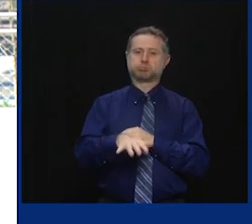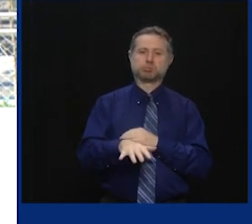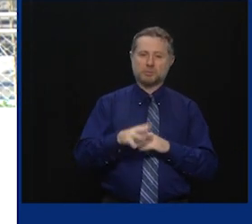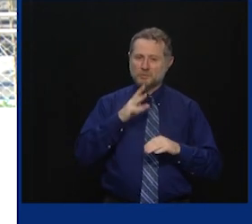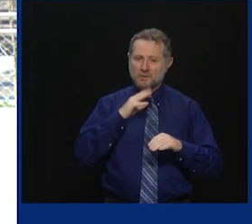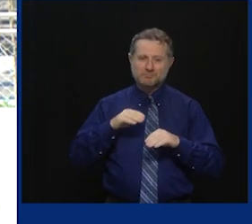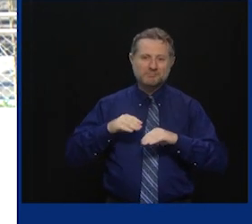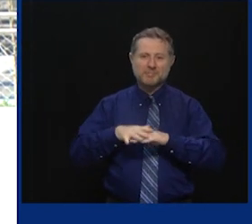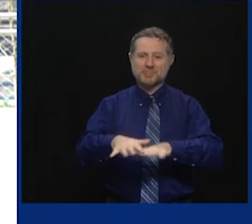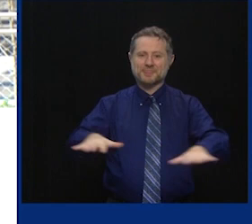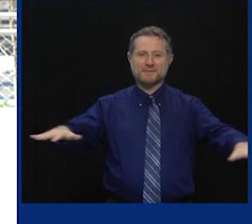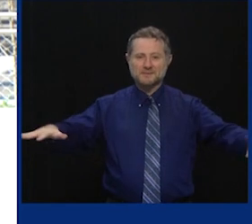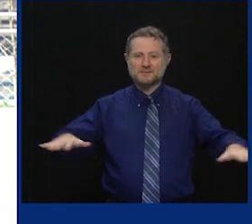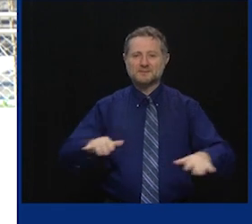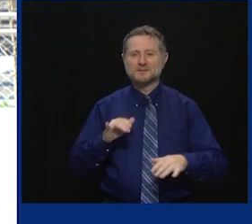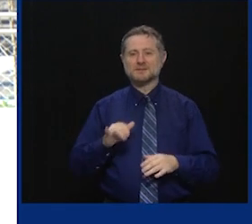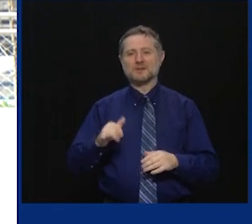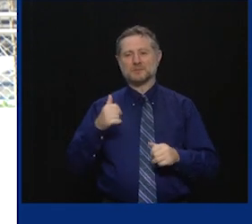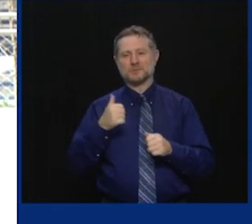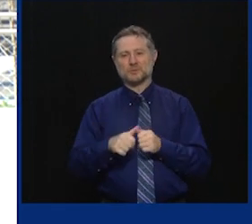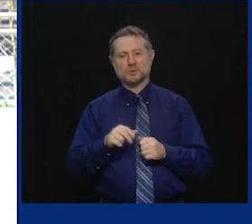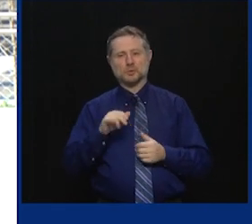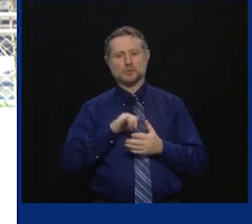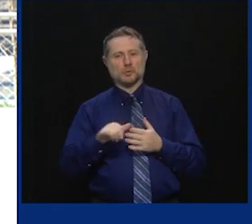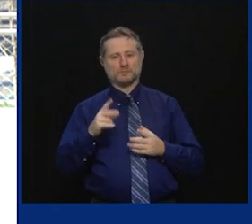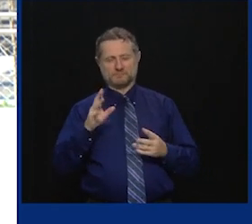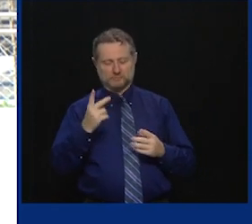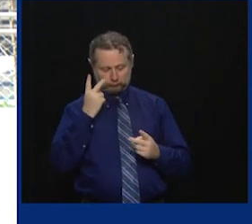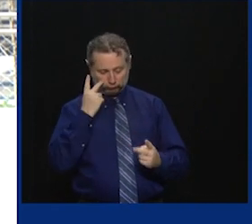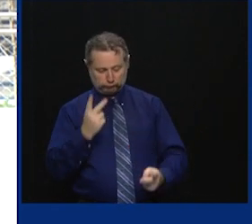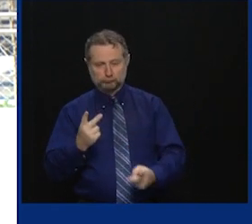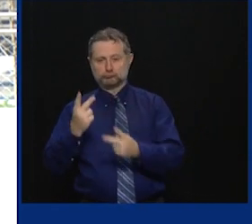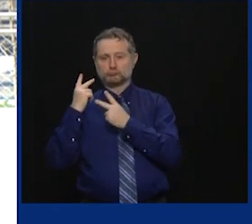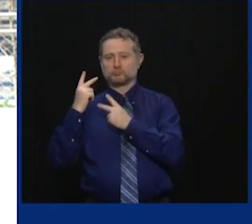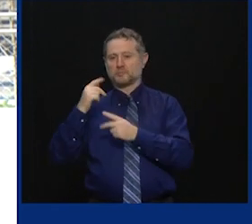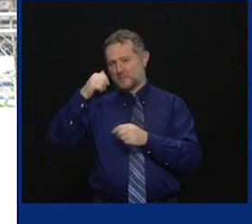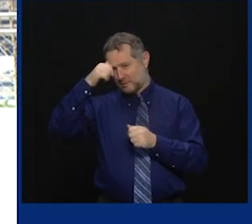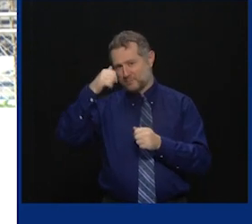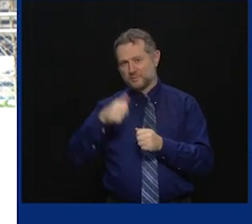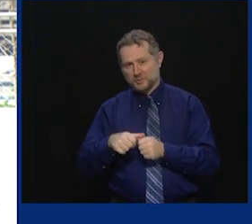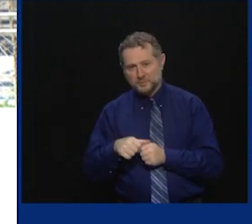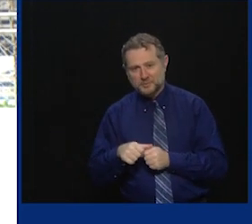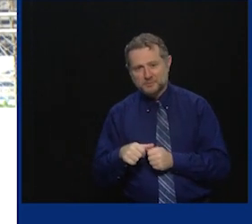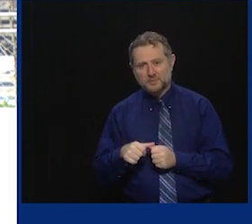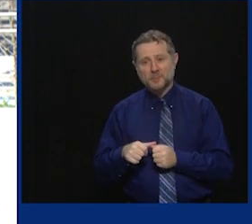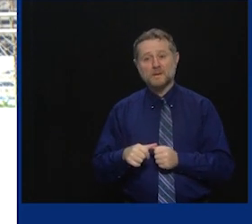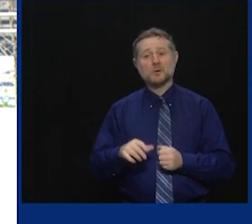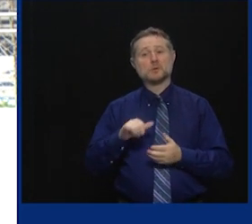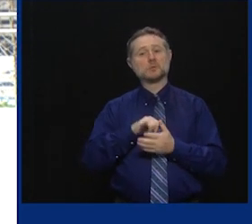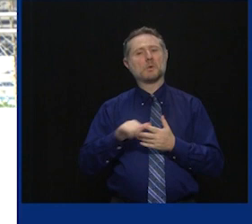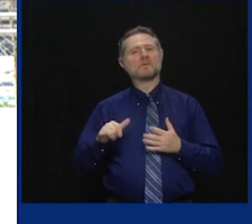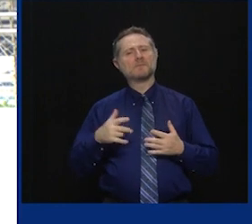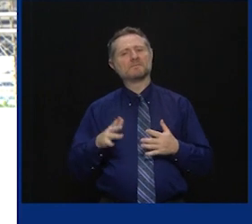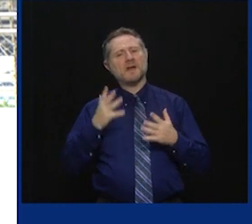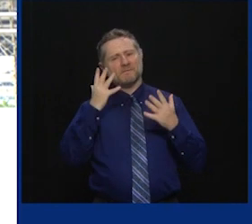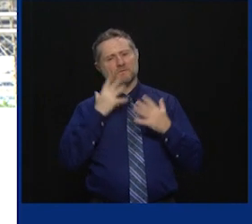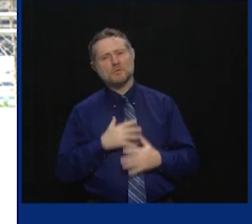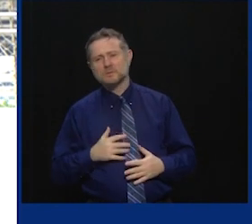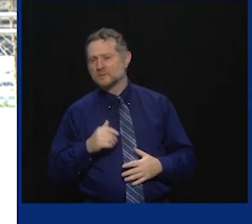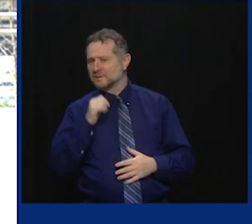seared into New York's memory. But New York, unfortunately, is far from being